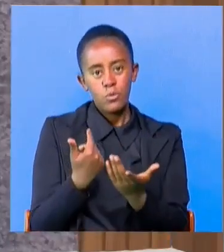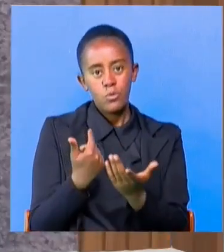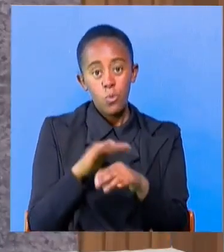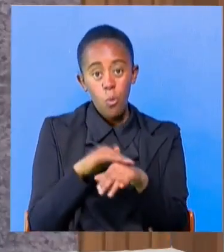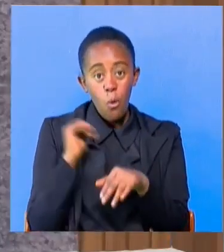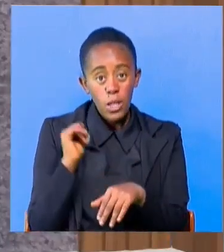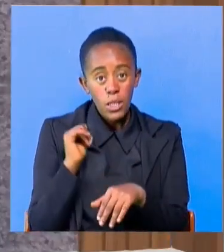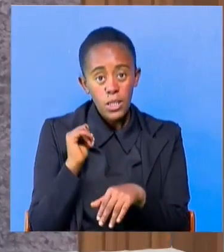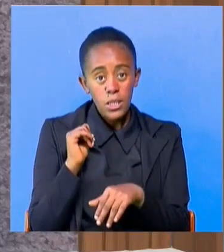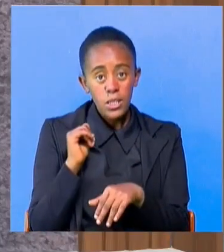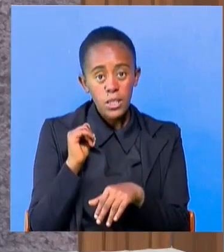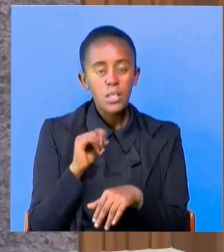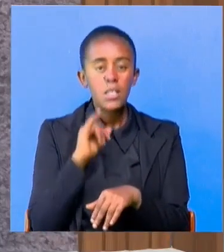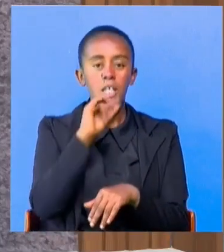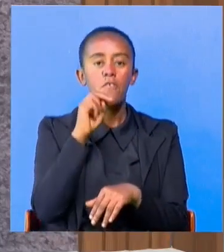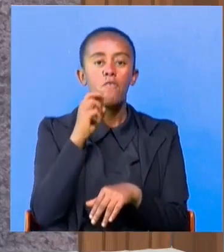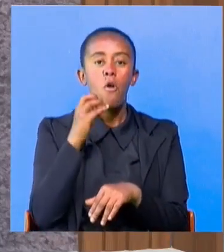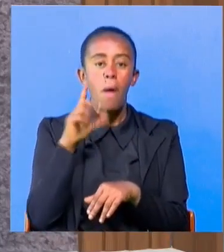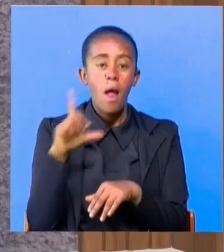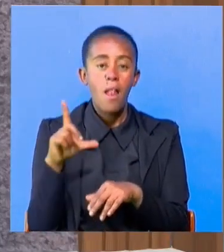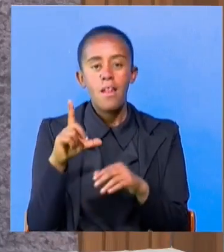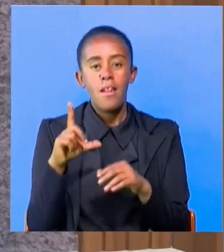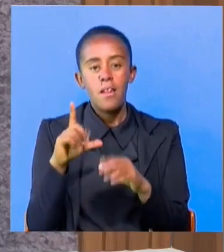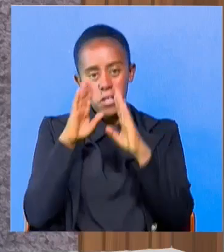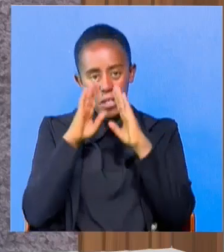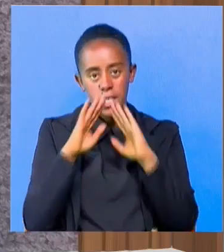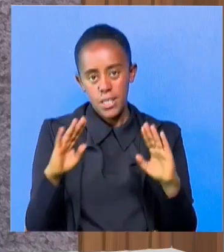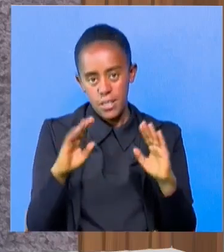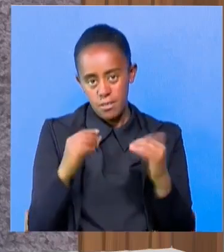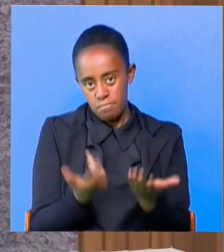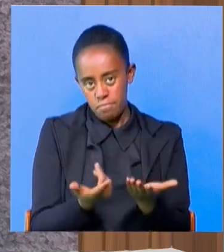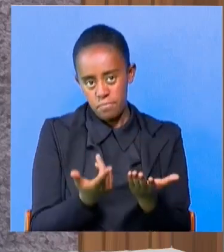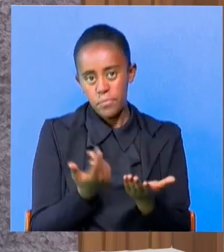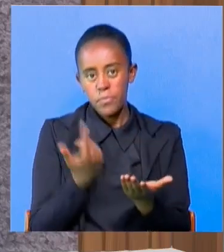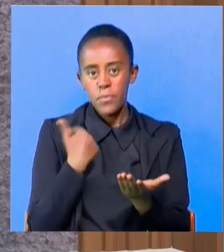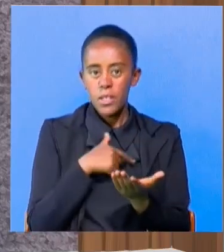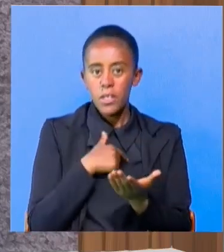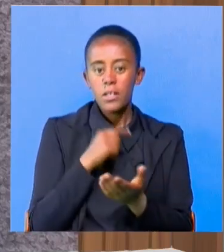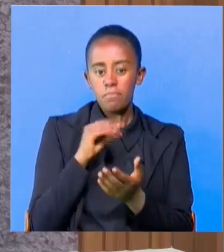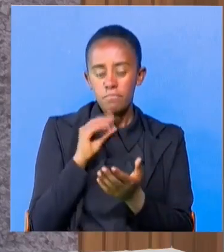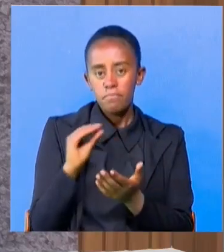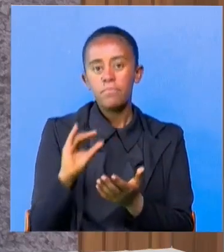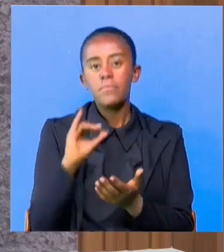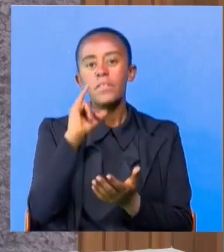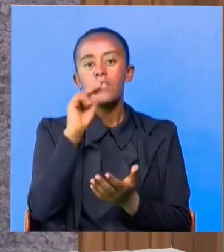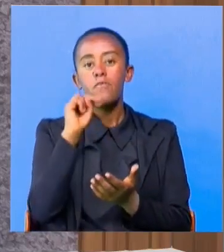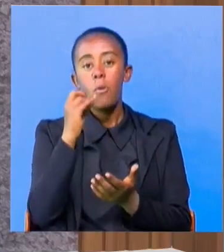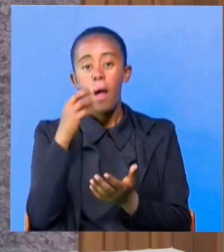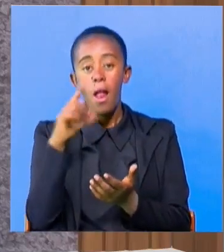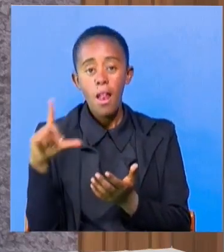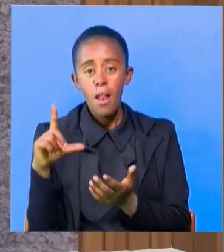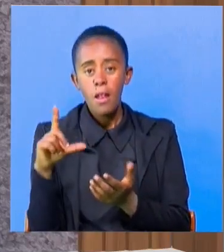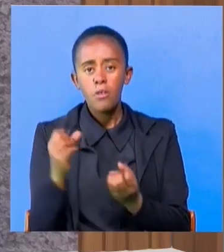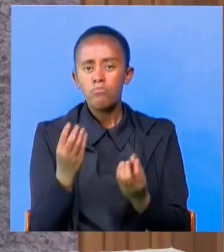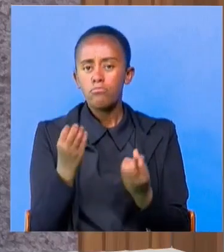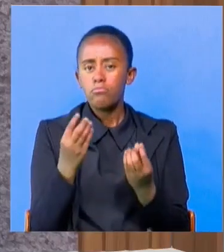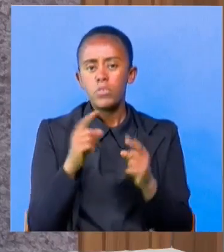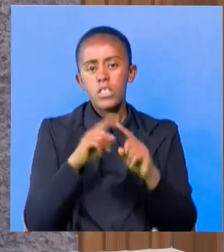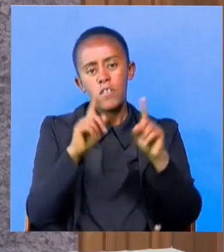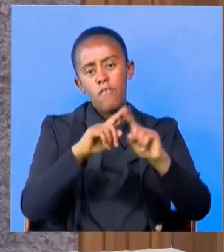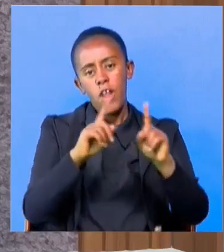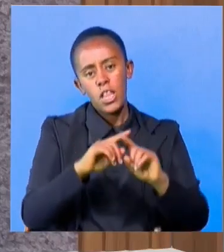it, informal greeting. So when we talk about informal greeting, you may use different kinds